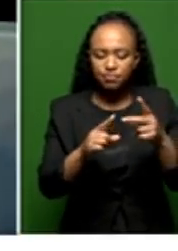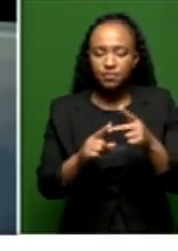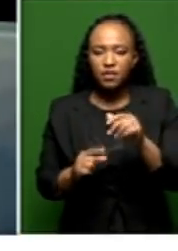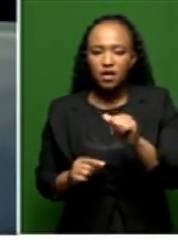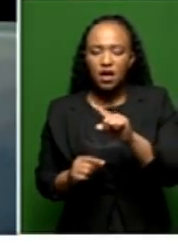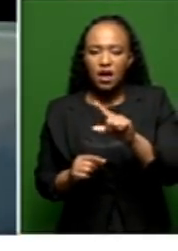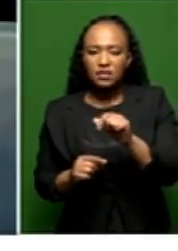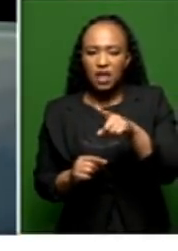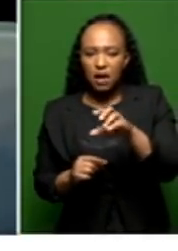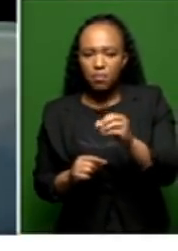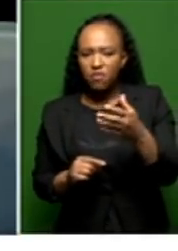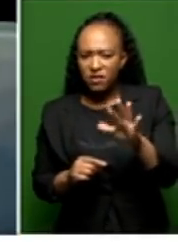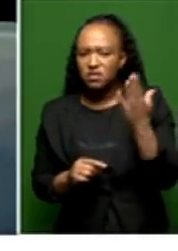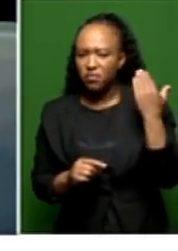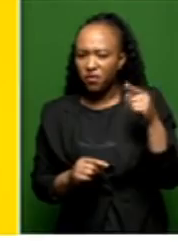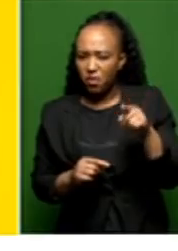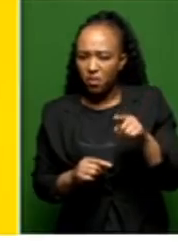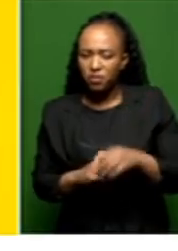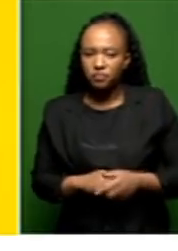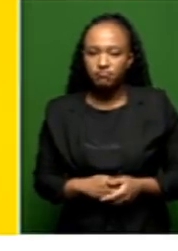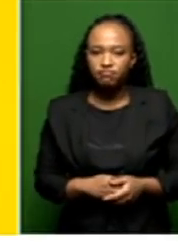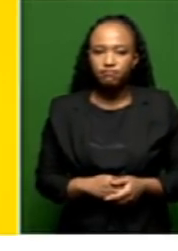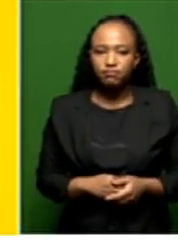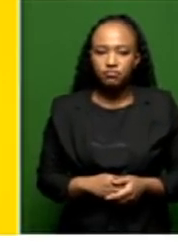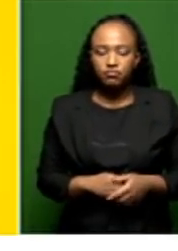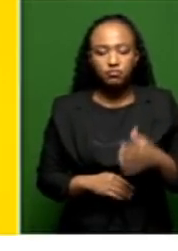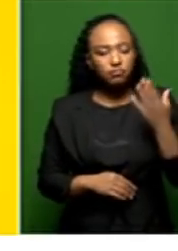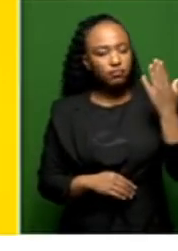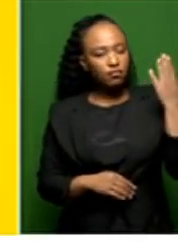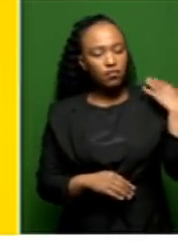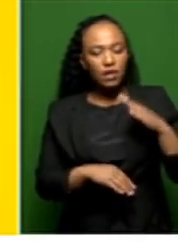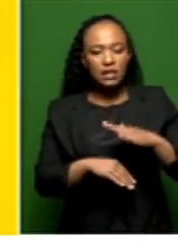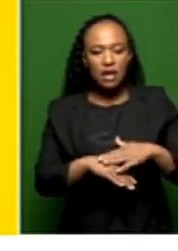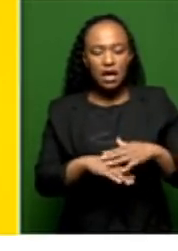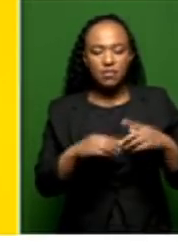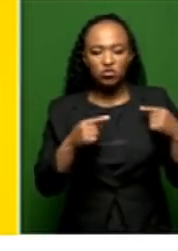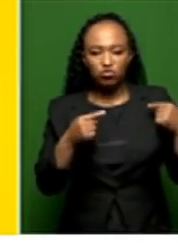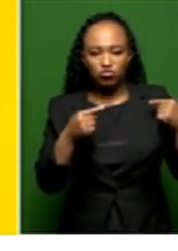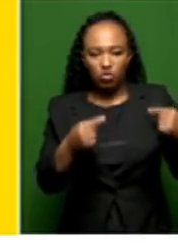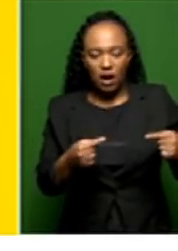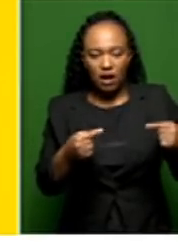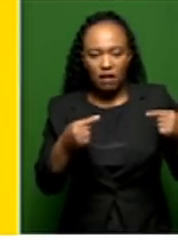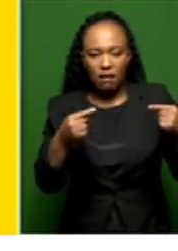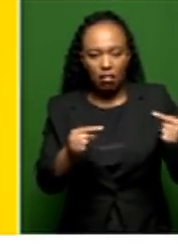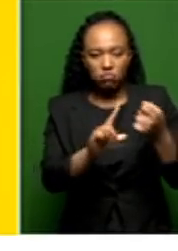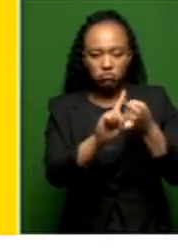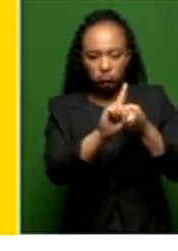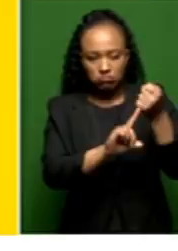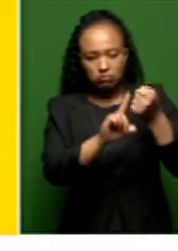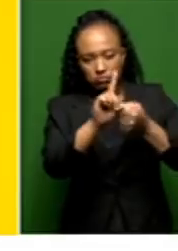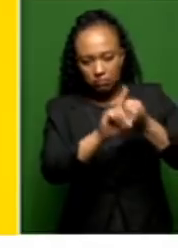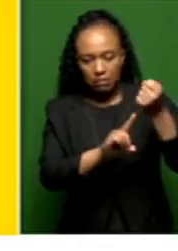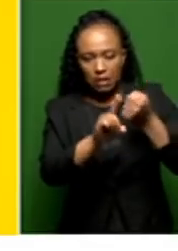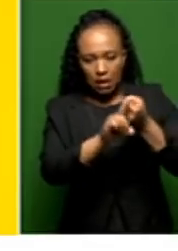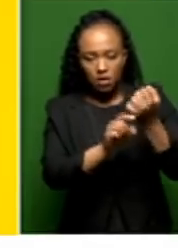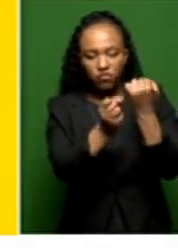on. Well, during the struggle, when we talked about the liberation movement, we